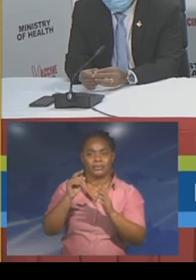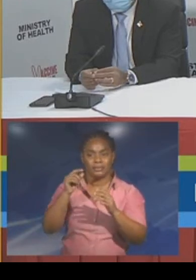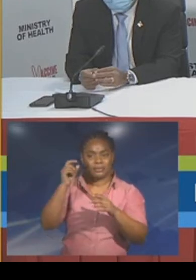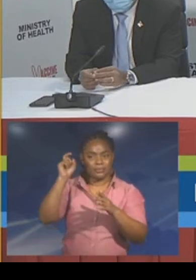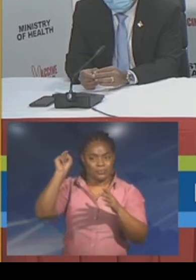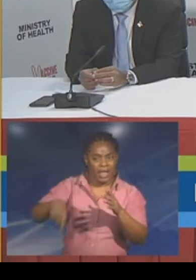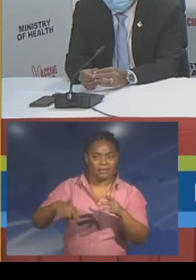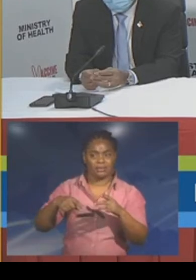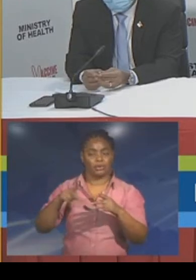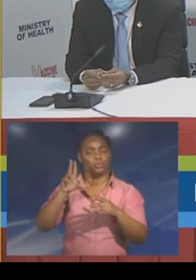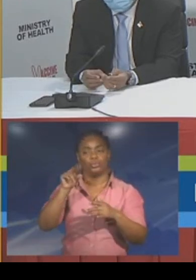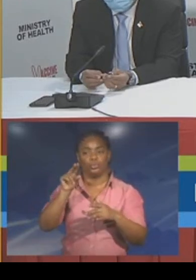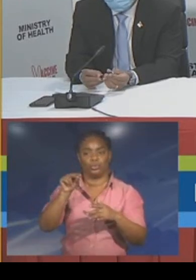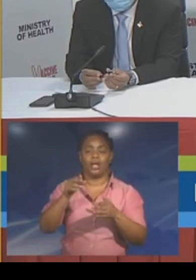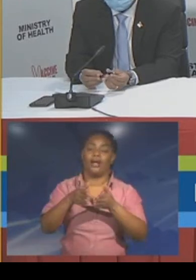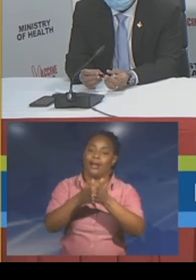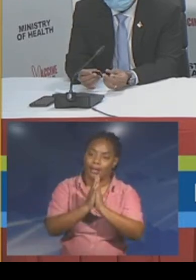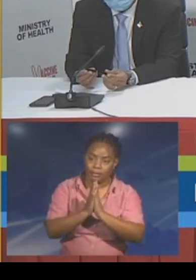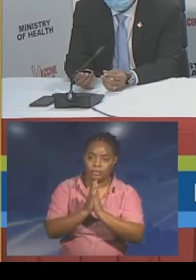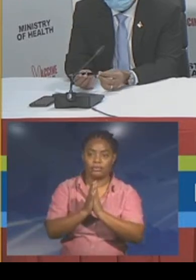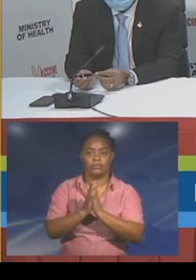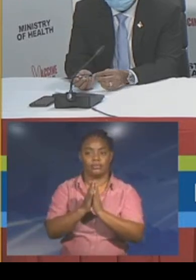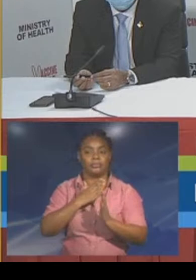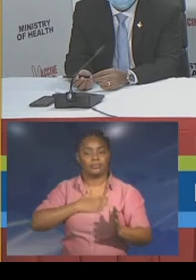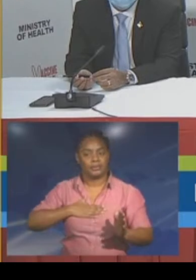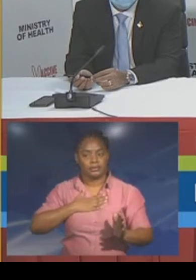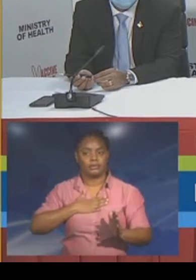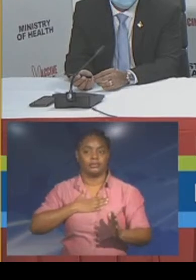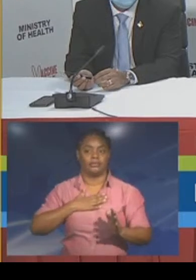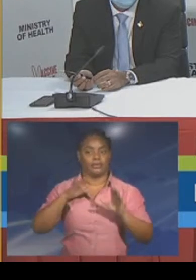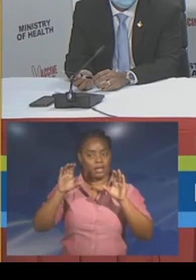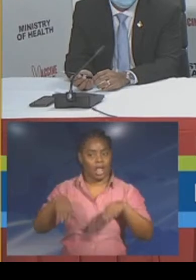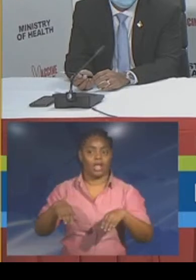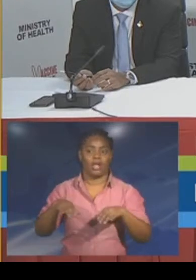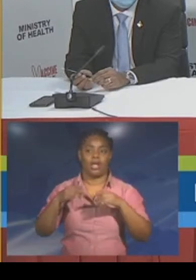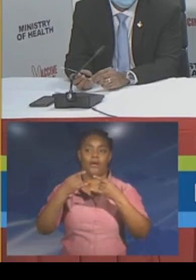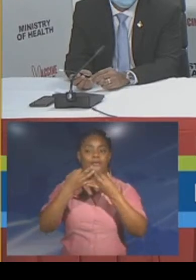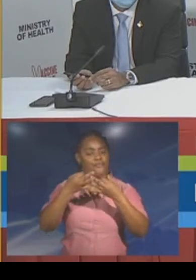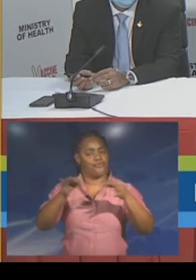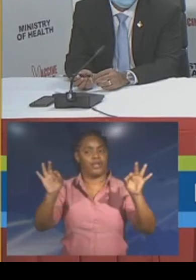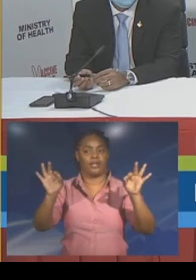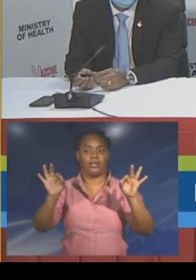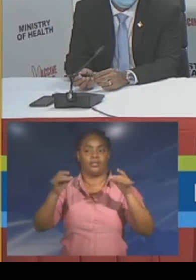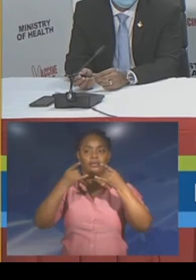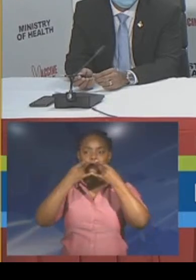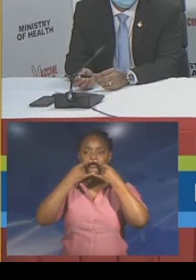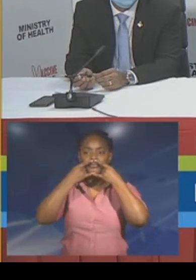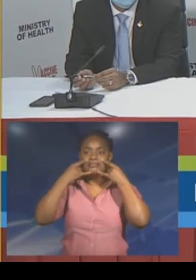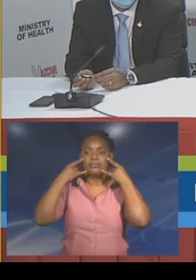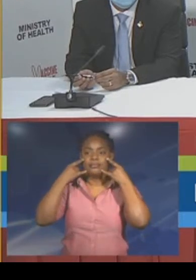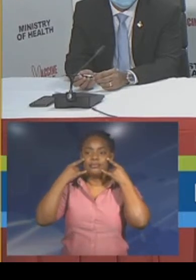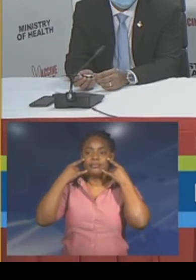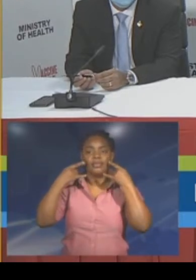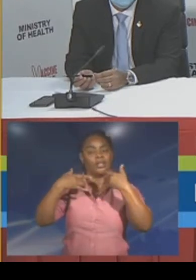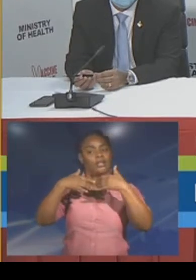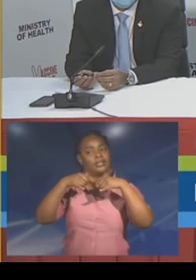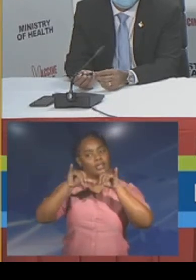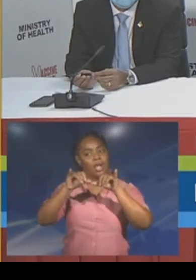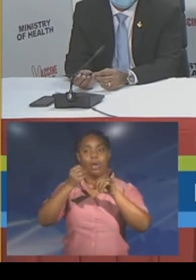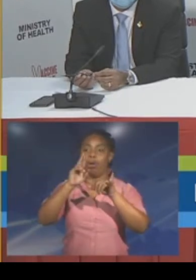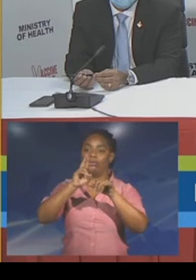is unvaccinated and chooses not to wear a mask, there is no penalty involved. In other words, you have to try to do some moral